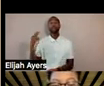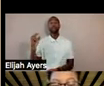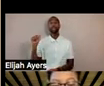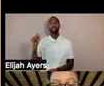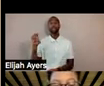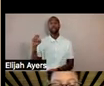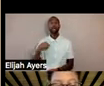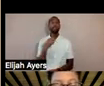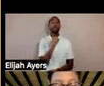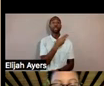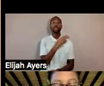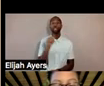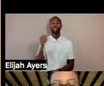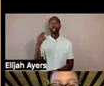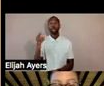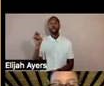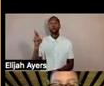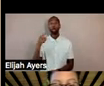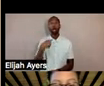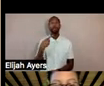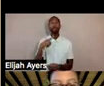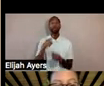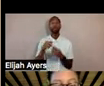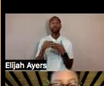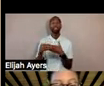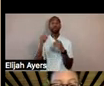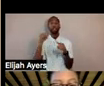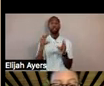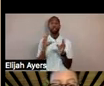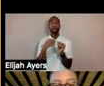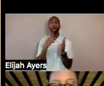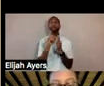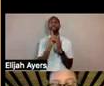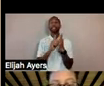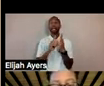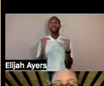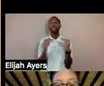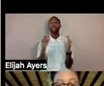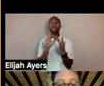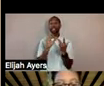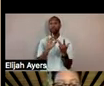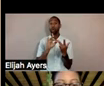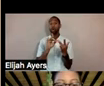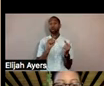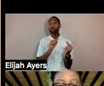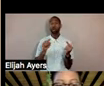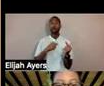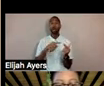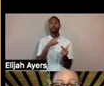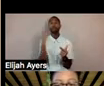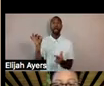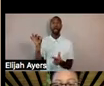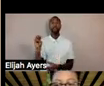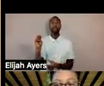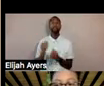pronouns. I'm the CarePod lead for our Design Justice Network. I am a Black femme